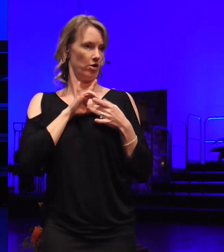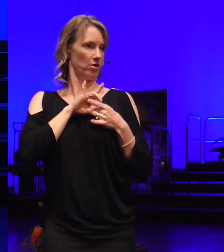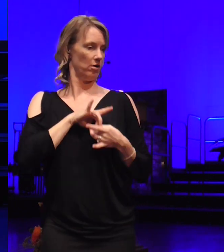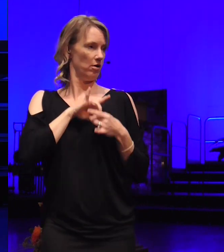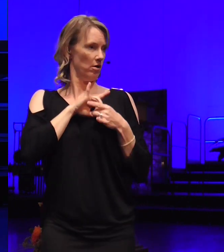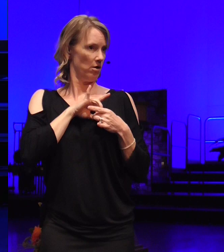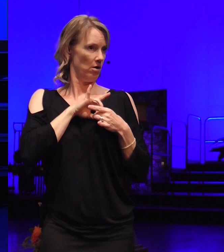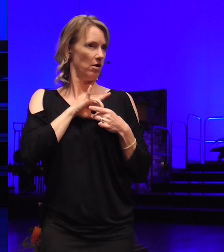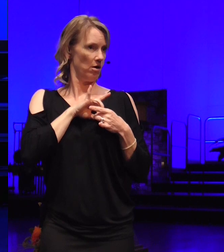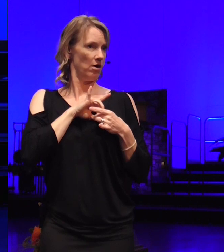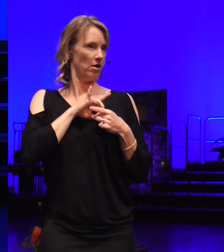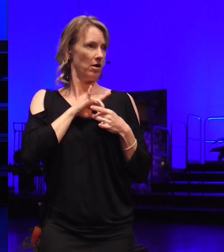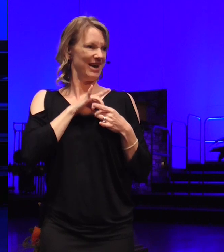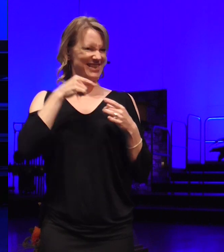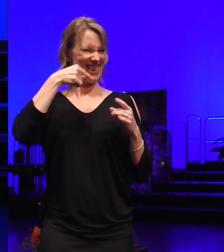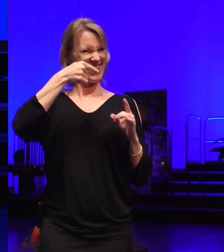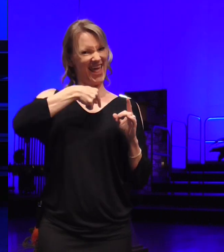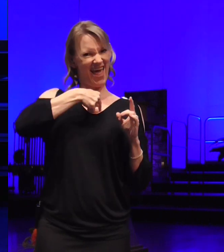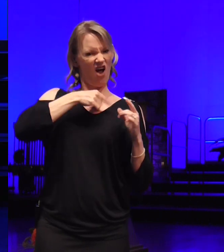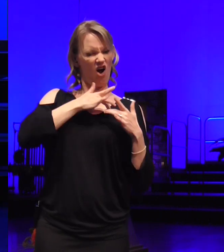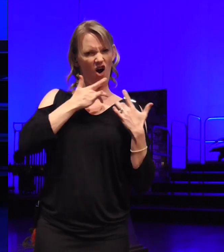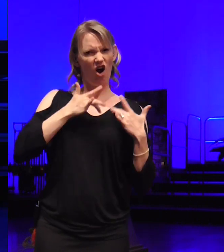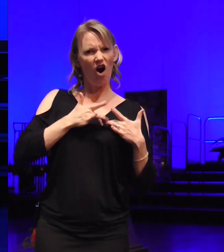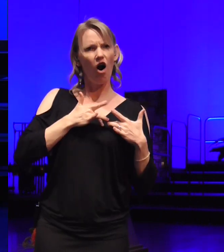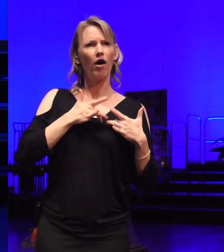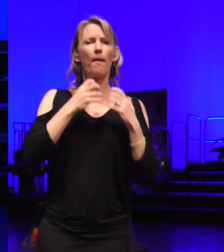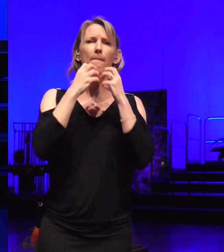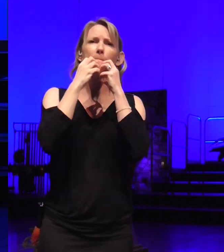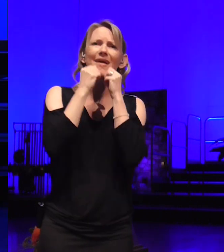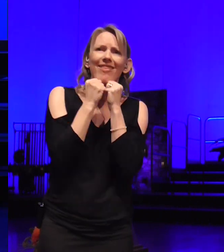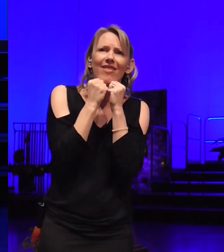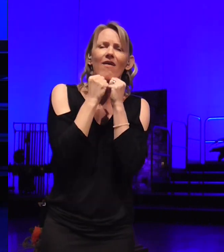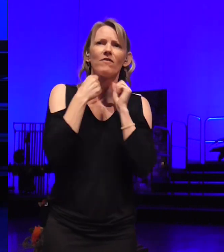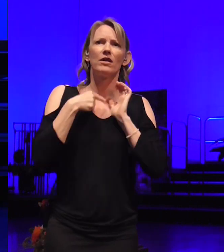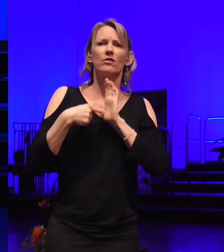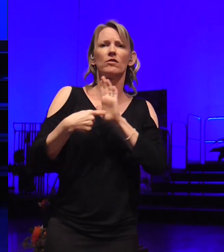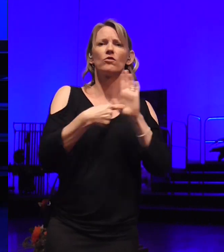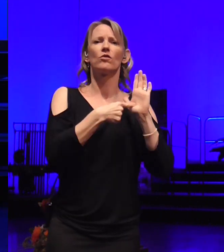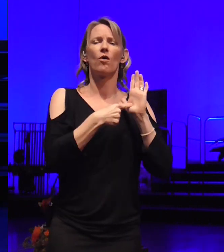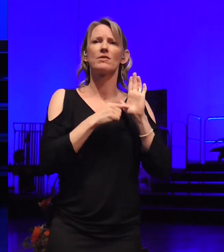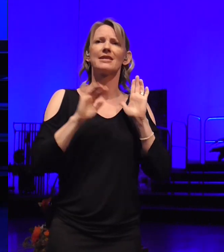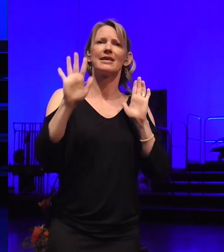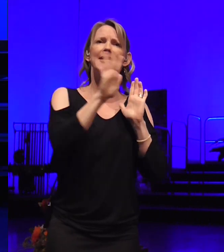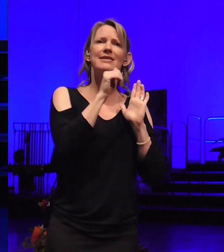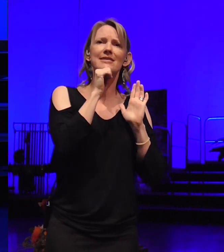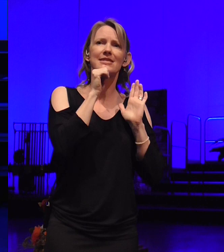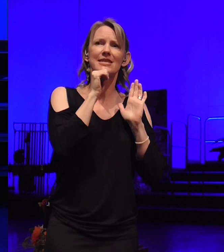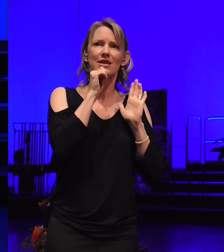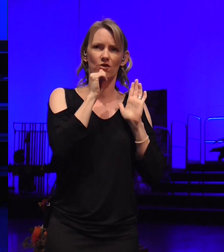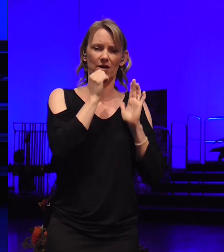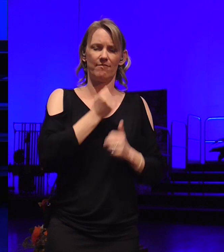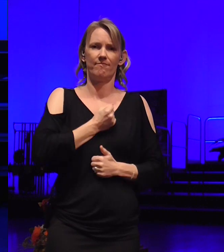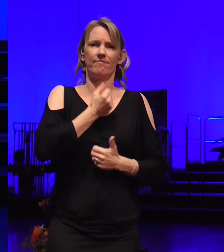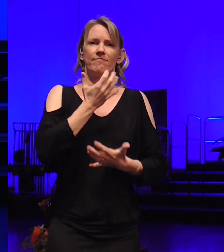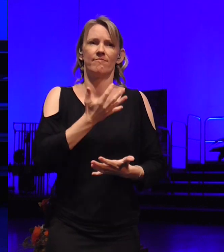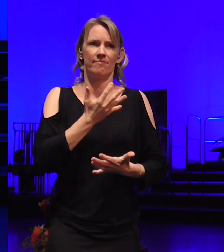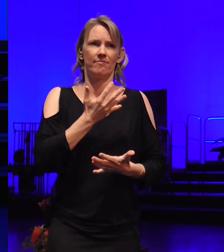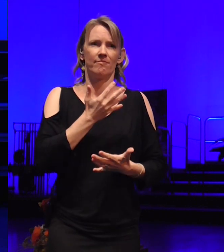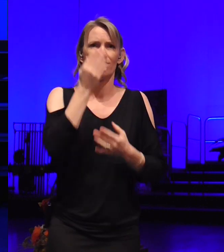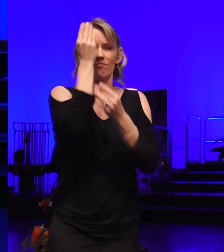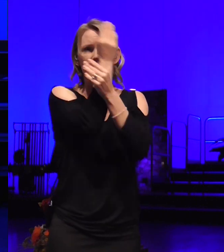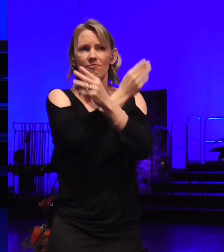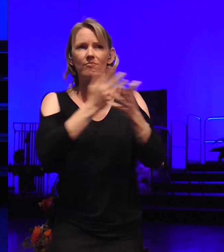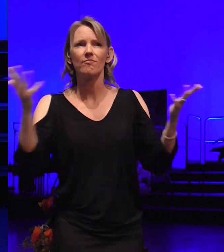It is here in the innermost chamber of the heart that the beloved reveals his secret face and shares with his servants